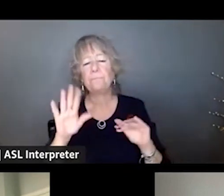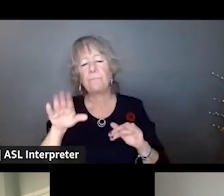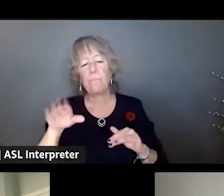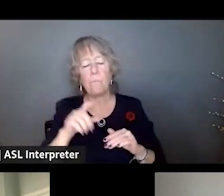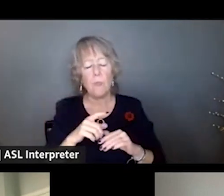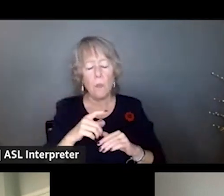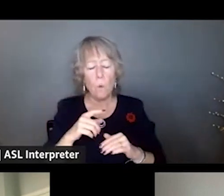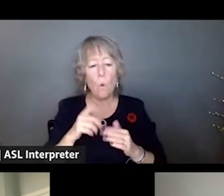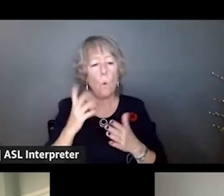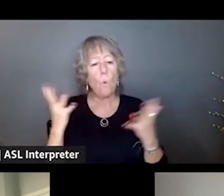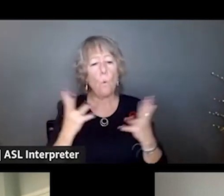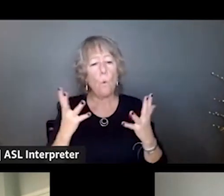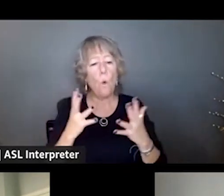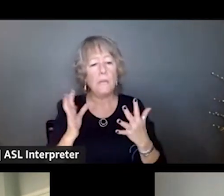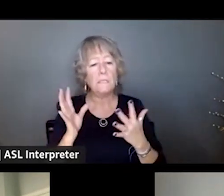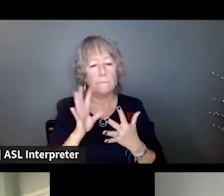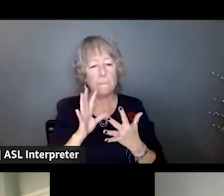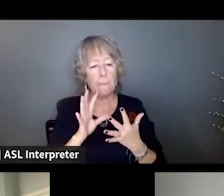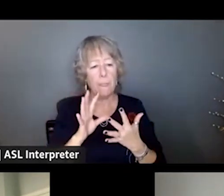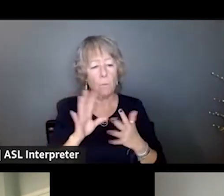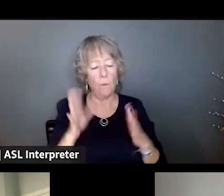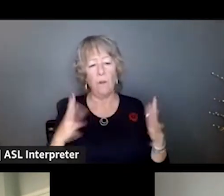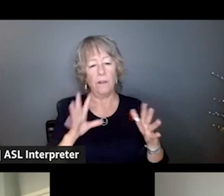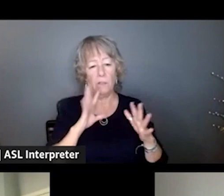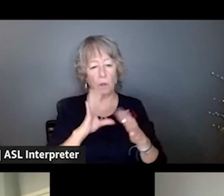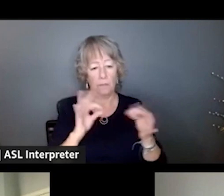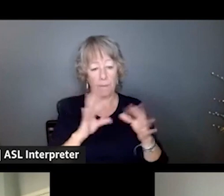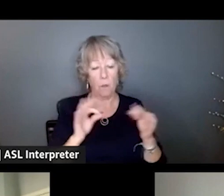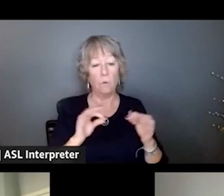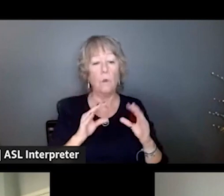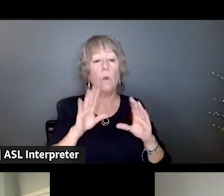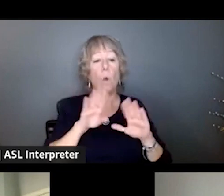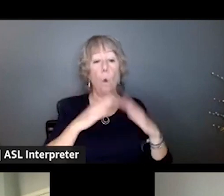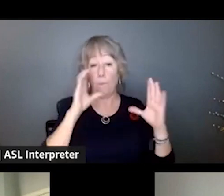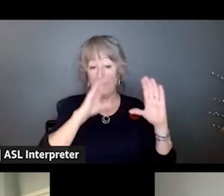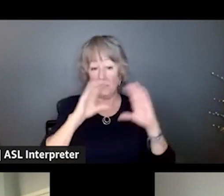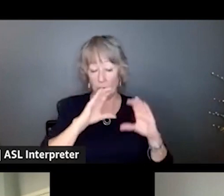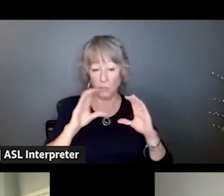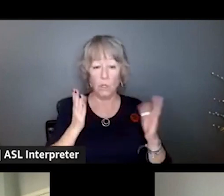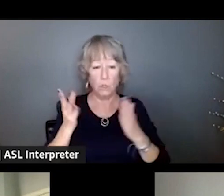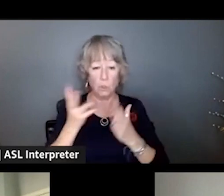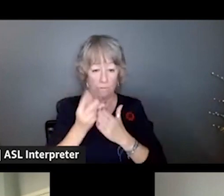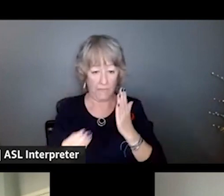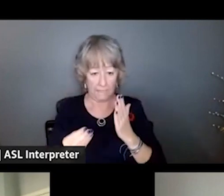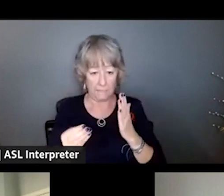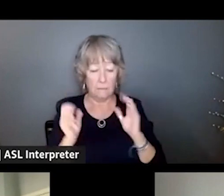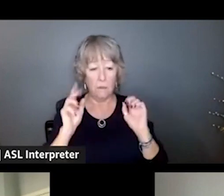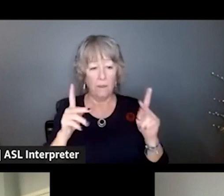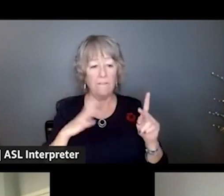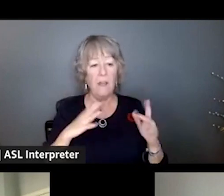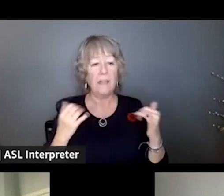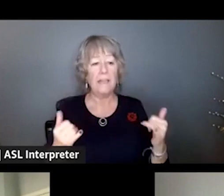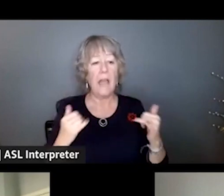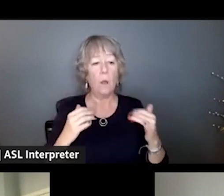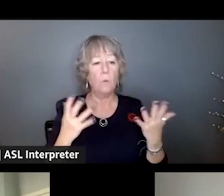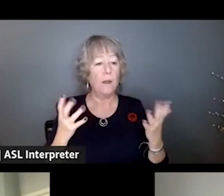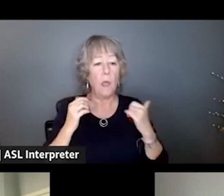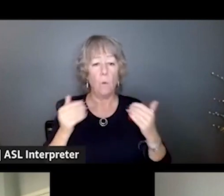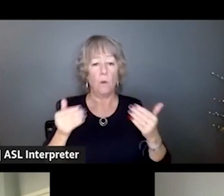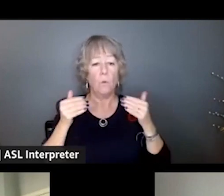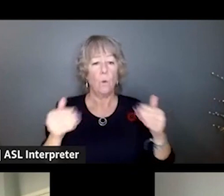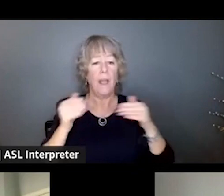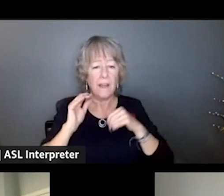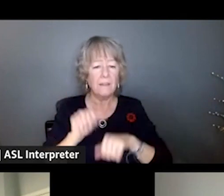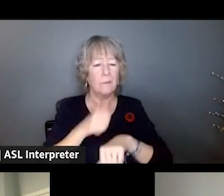what options? So we've already mentioned Opensearch Serverless, right? What are my options when I want to go out and deploy